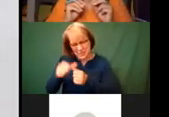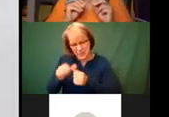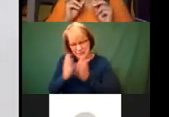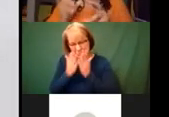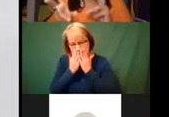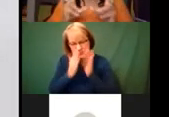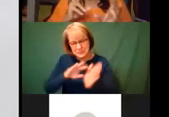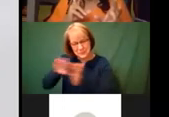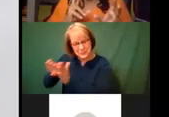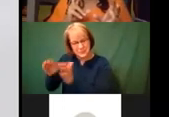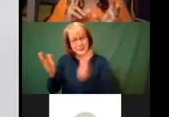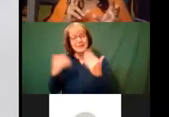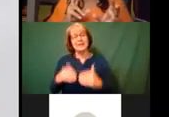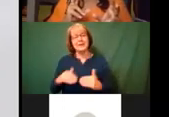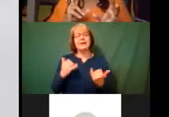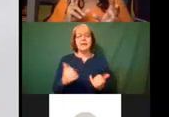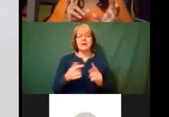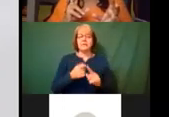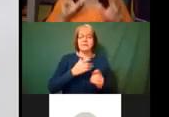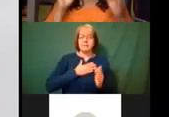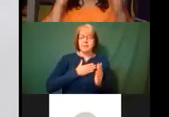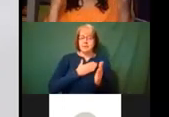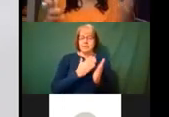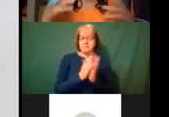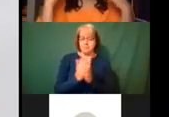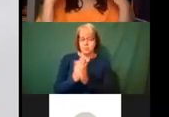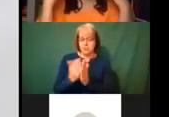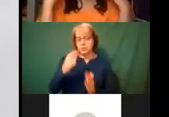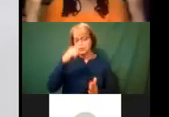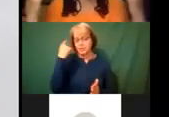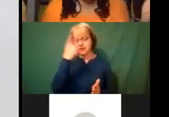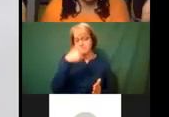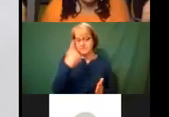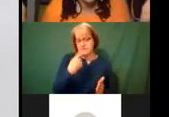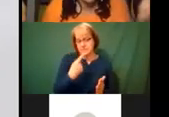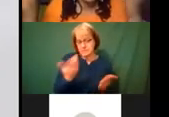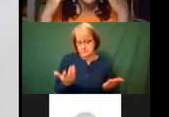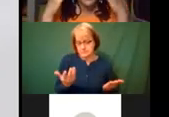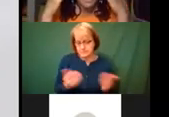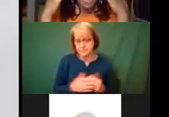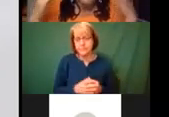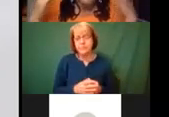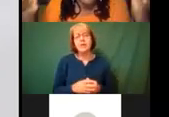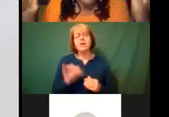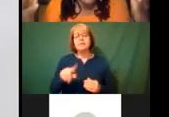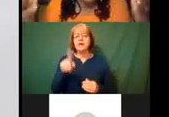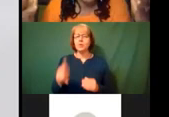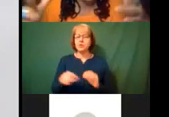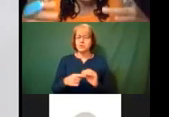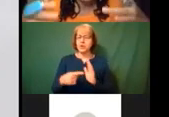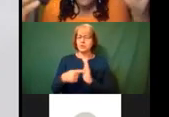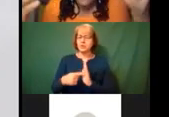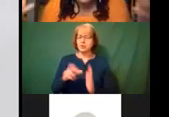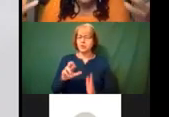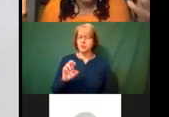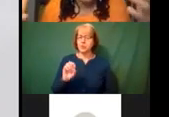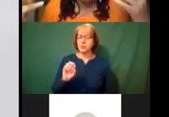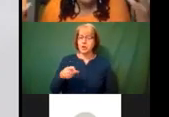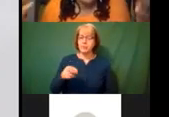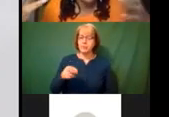table, and pulling them from the book From Black Faces. One is the question of representation, which has been up for a long time, but I think in the